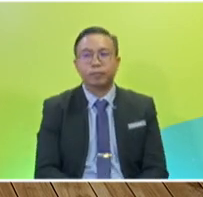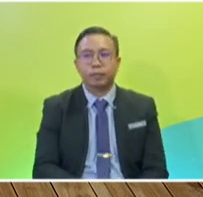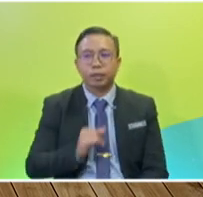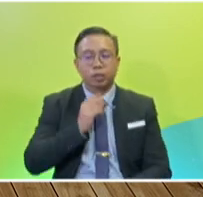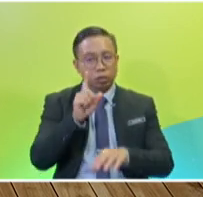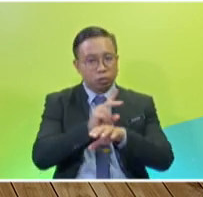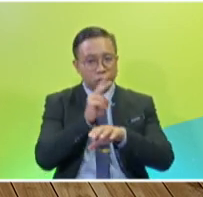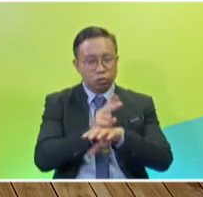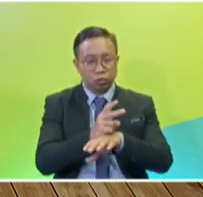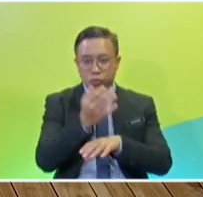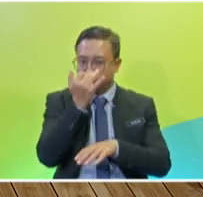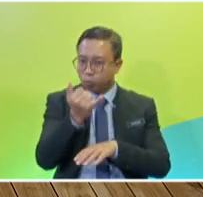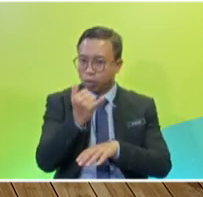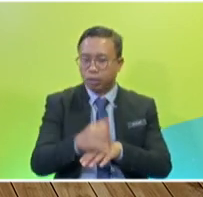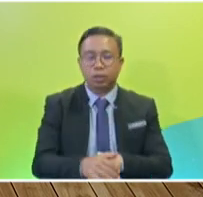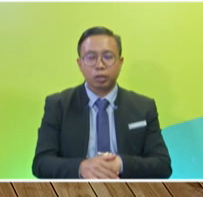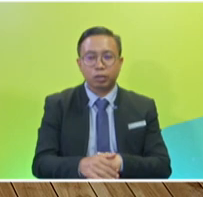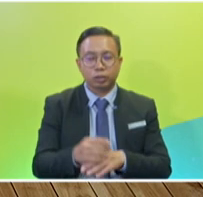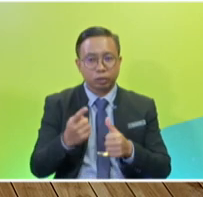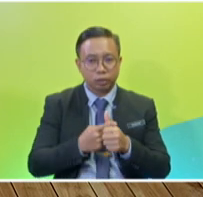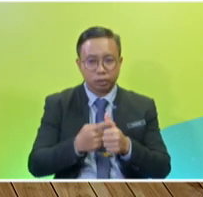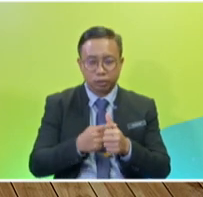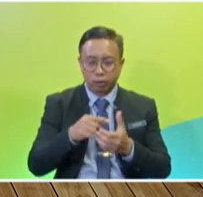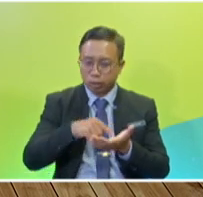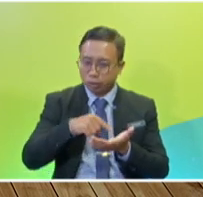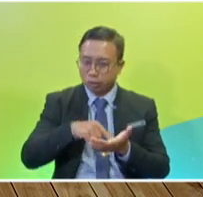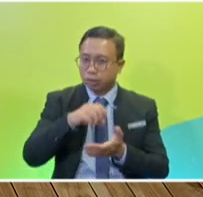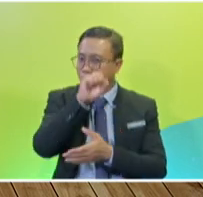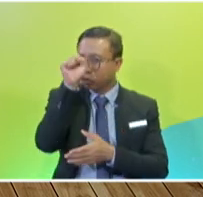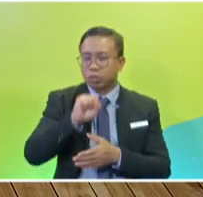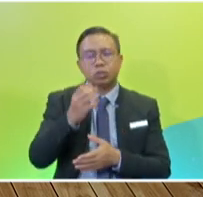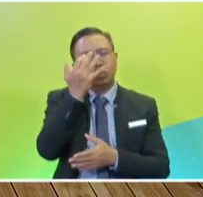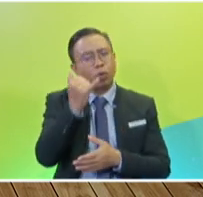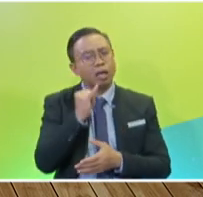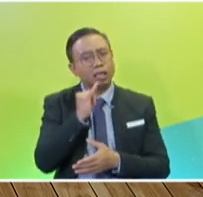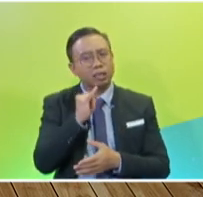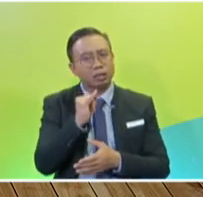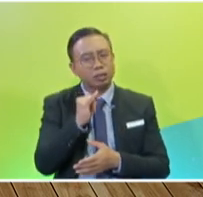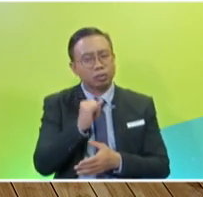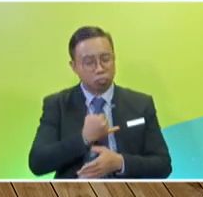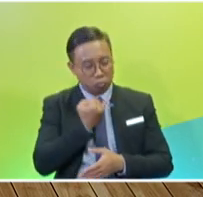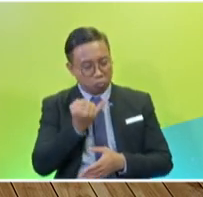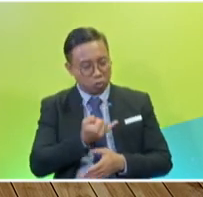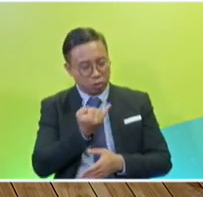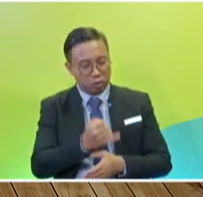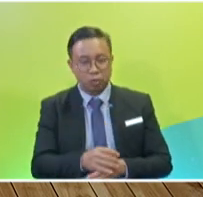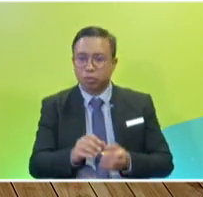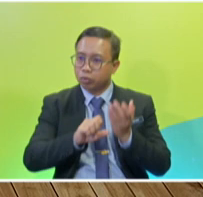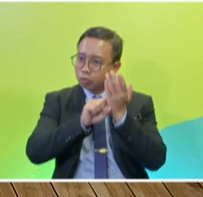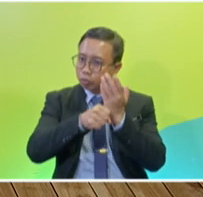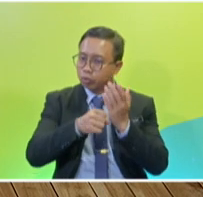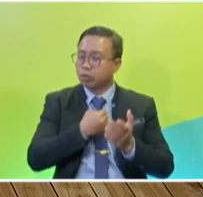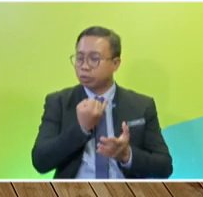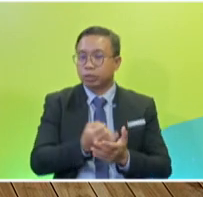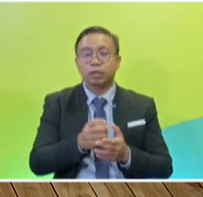use either why, what, or how. So this is the question. Why is it a source of joy, Shafika? Why? Why is it a source of joy? Okay. So this